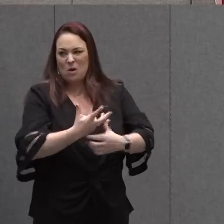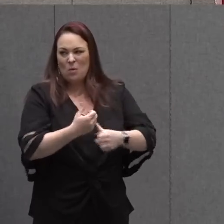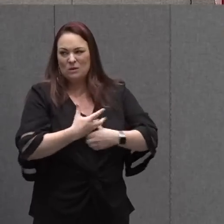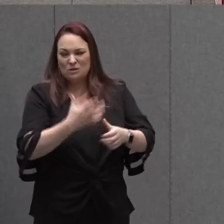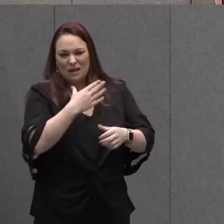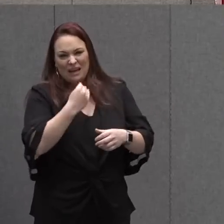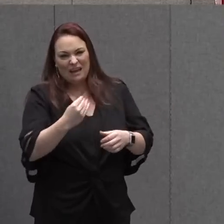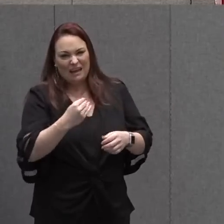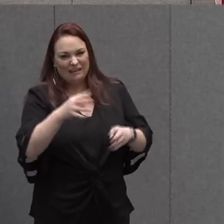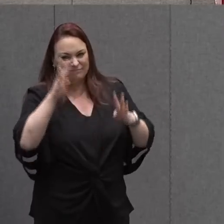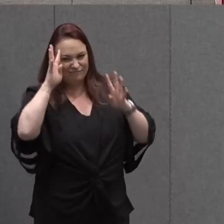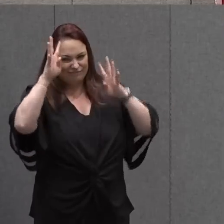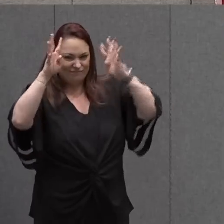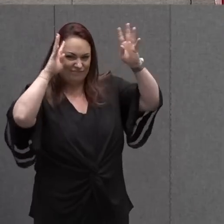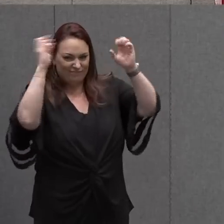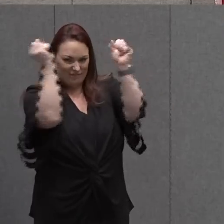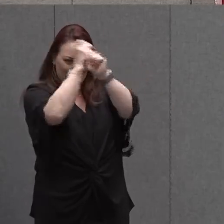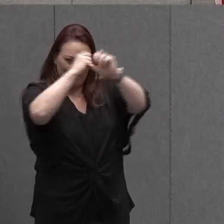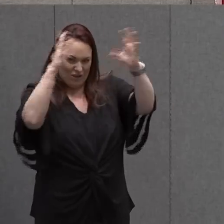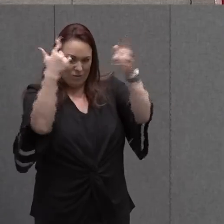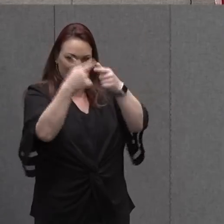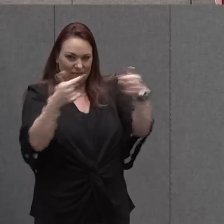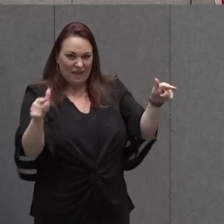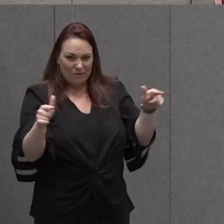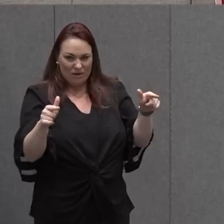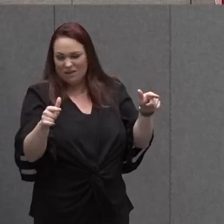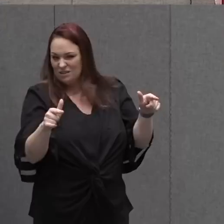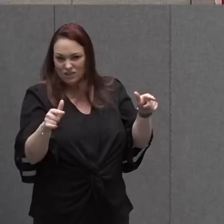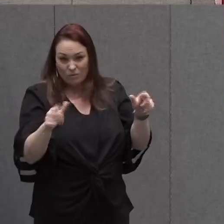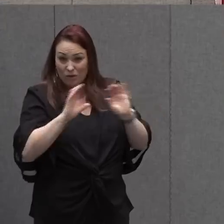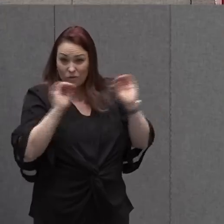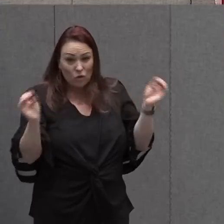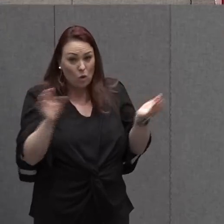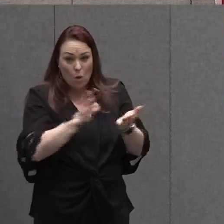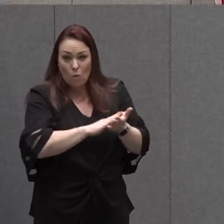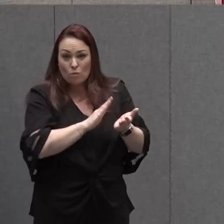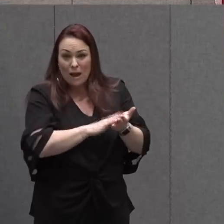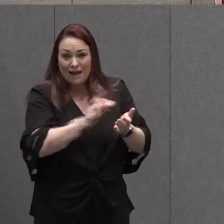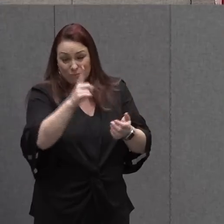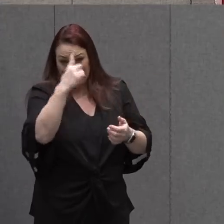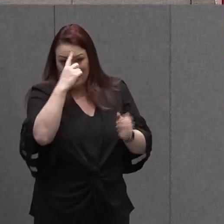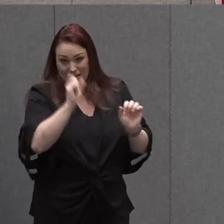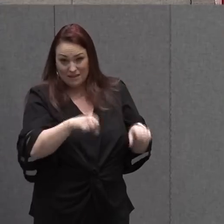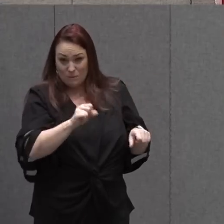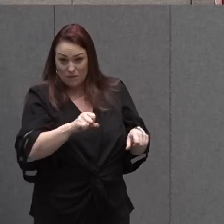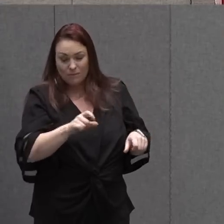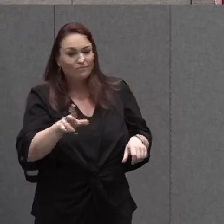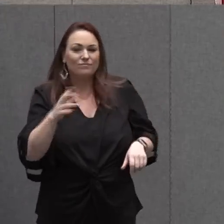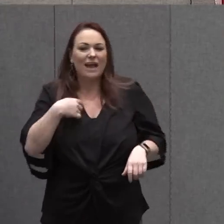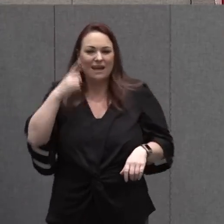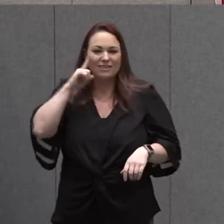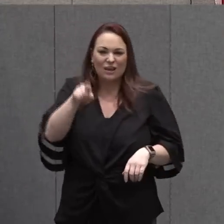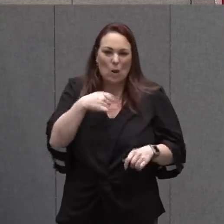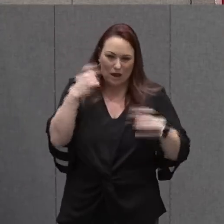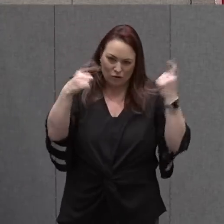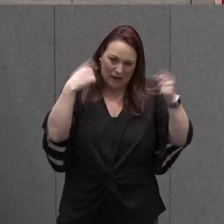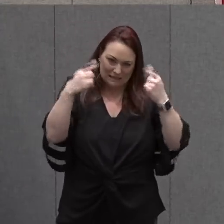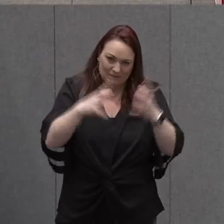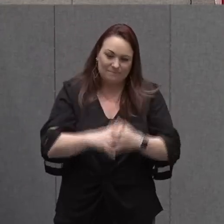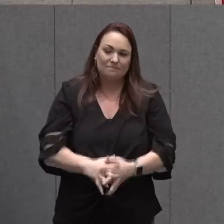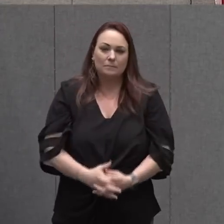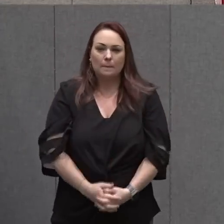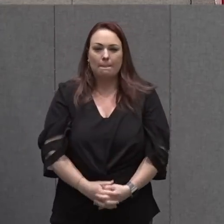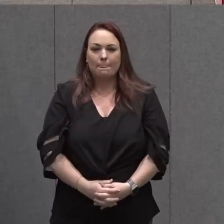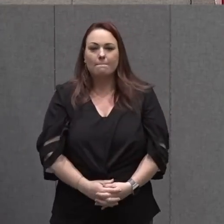and figurative language. With no rhyme, you think that's impossible? With no rhyme. No, I think you're crazy. Oh, I'm not